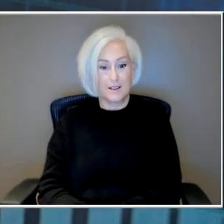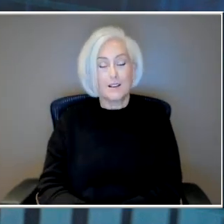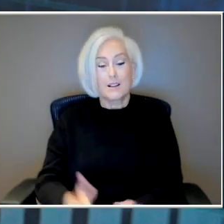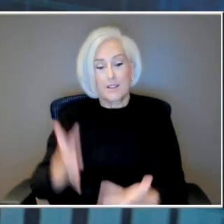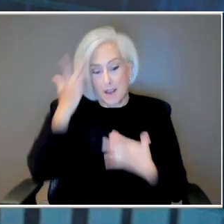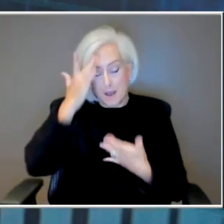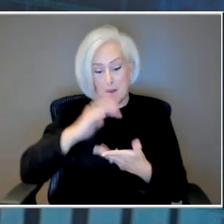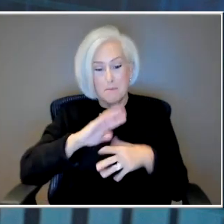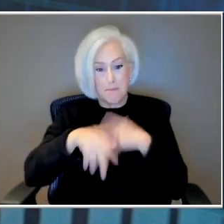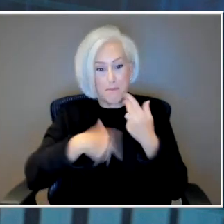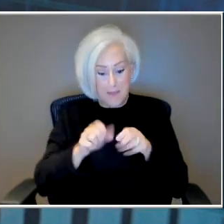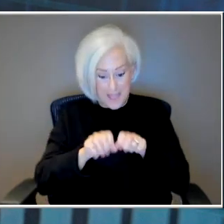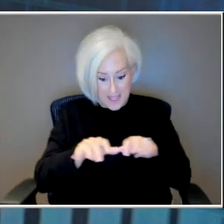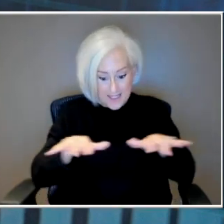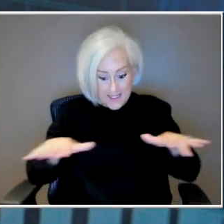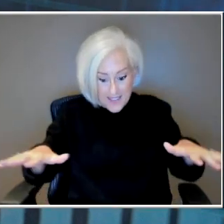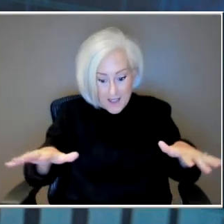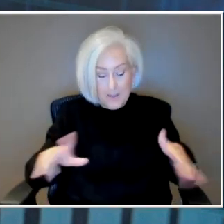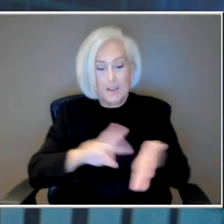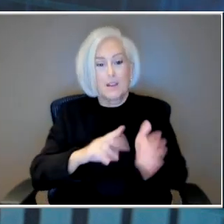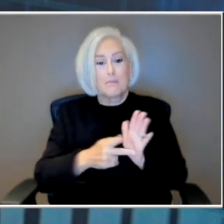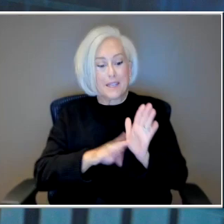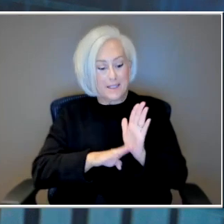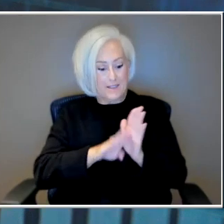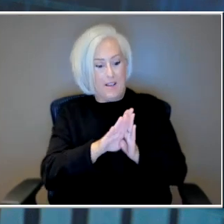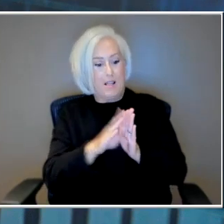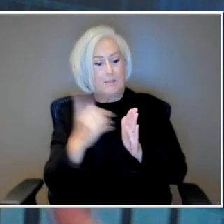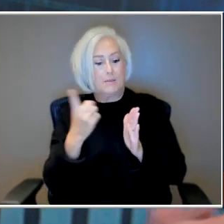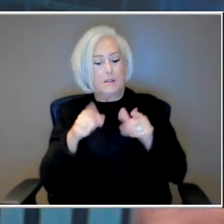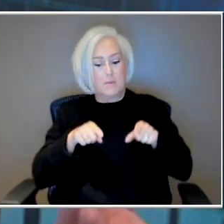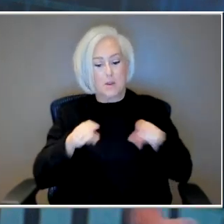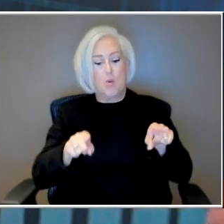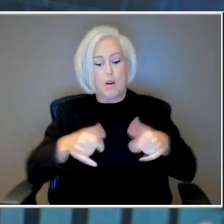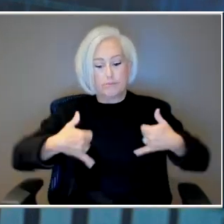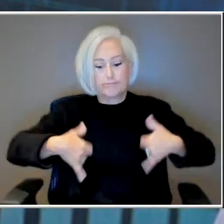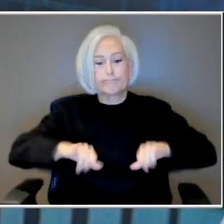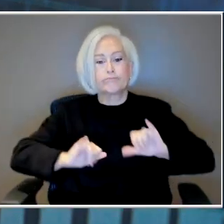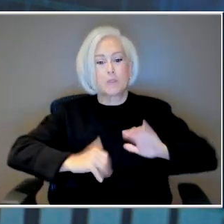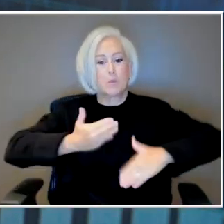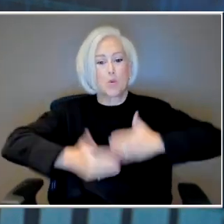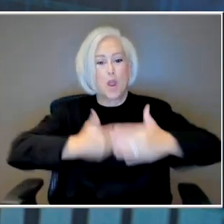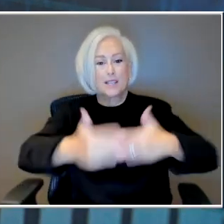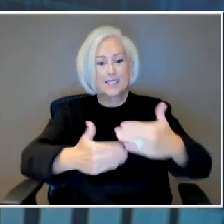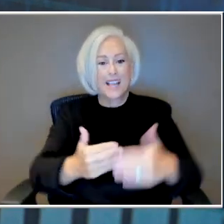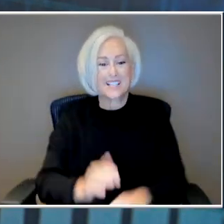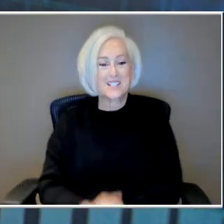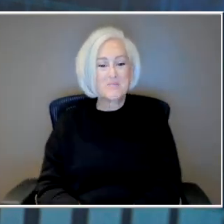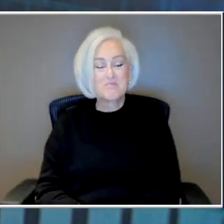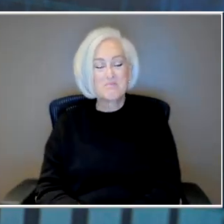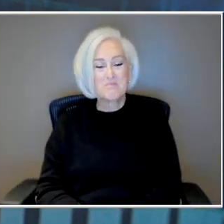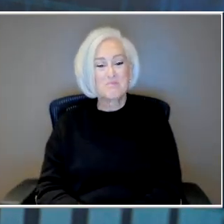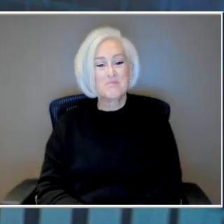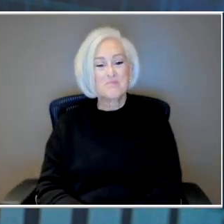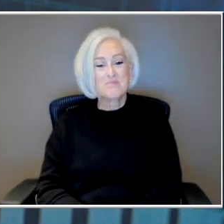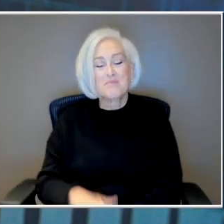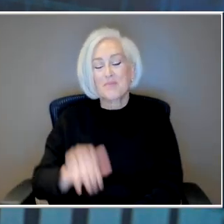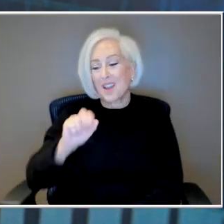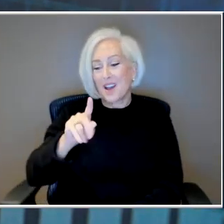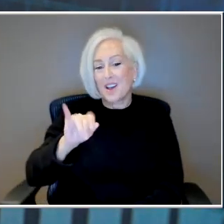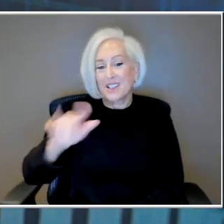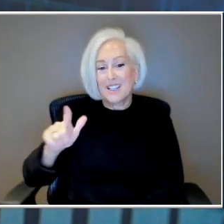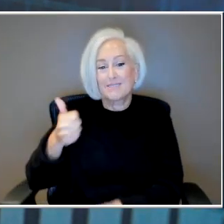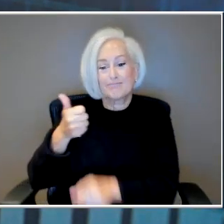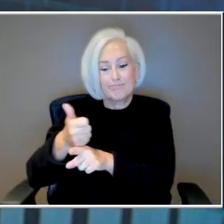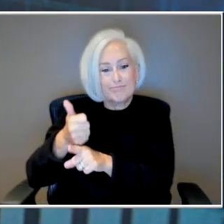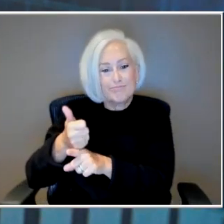plane while you're still building it. Or we always say, yeah, we're still building this plane as we fly it. Well, Anil was one of our co-pilots, helping us